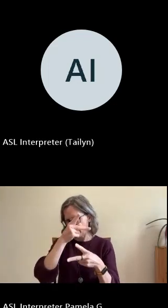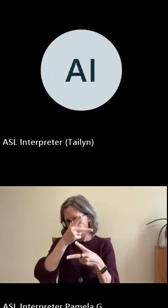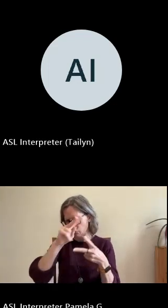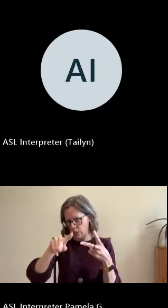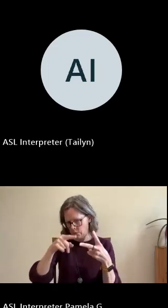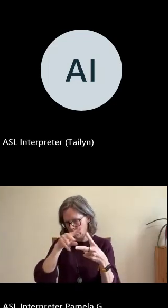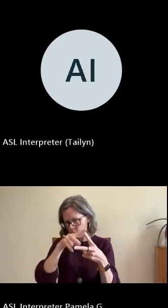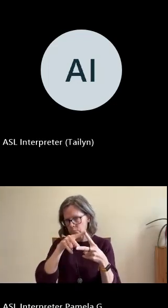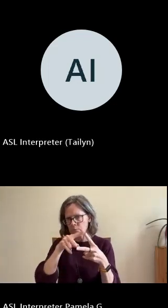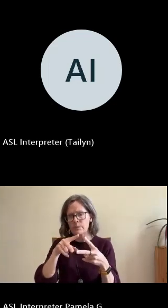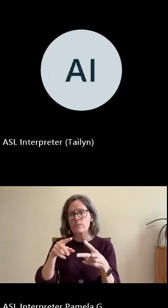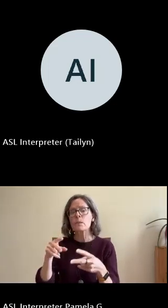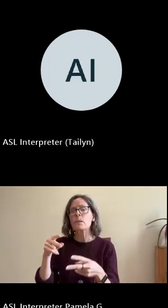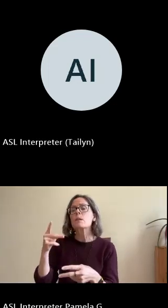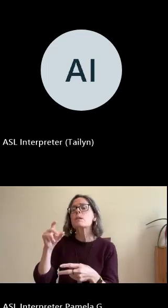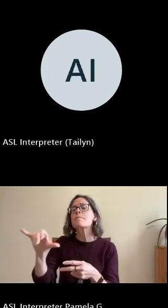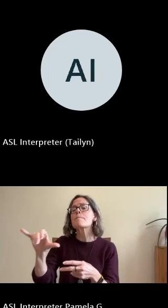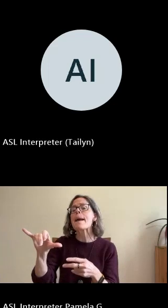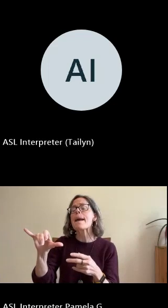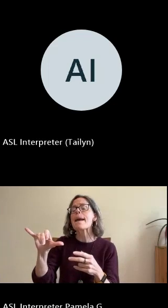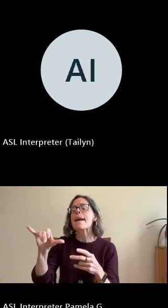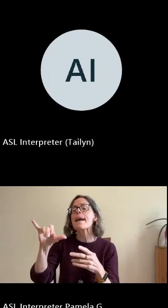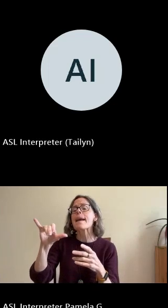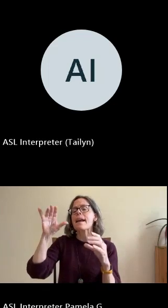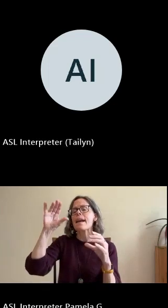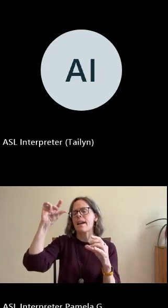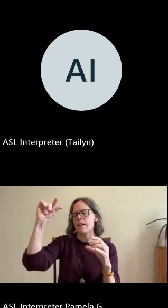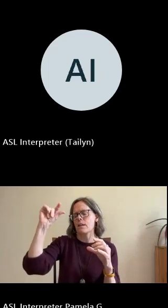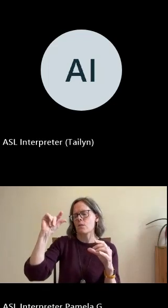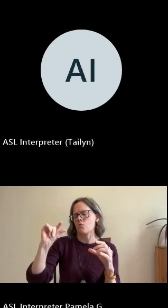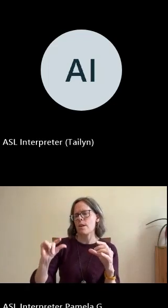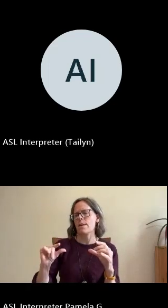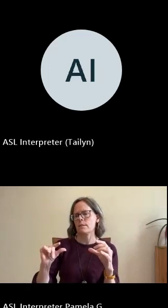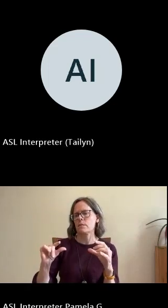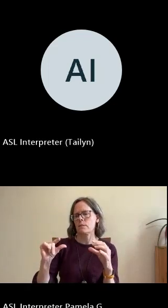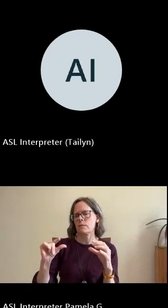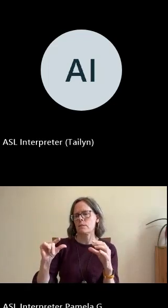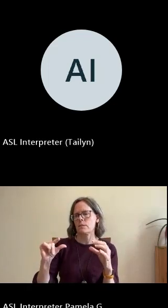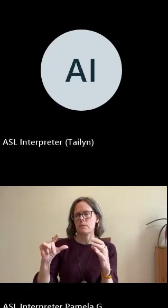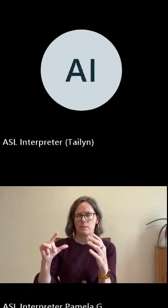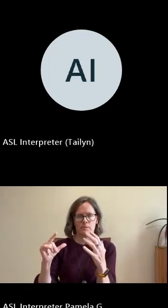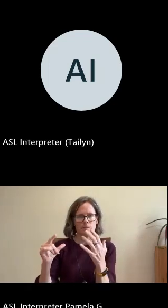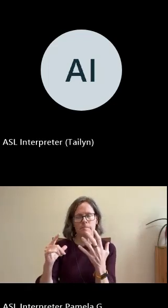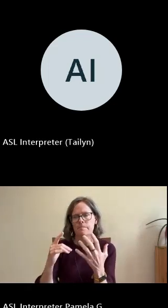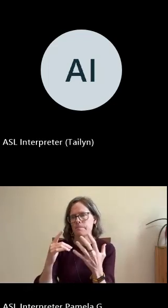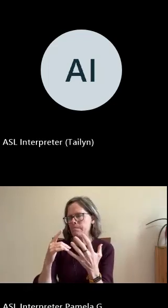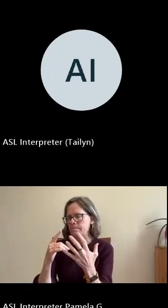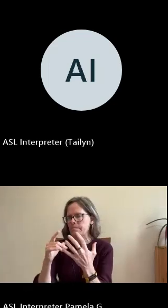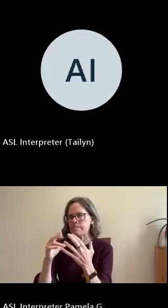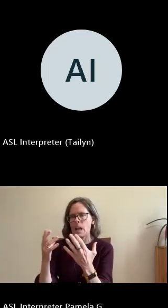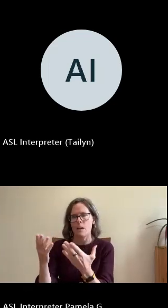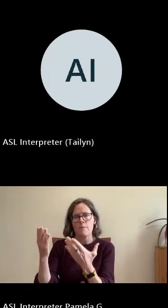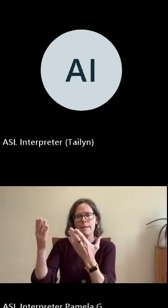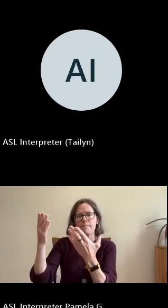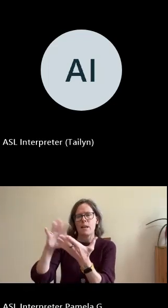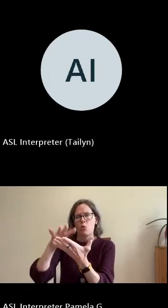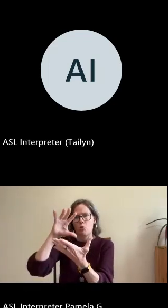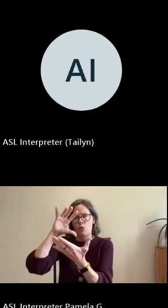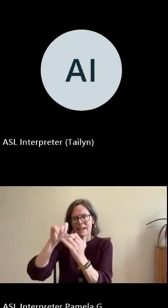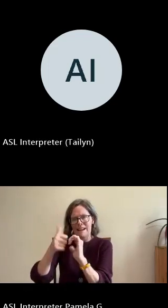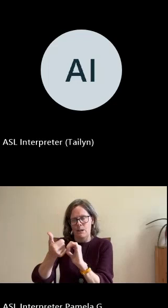Pay grids, I definitely recommend kind of just learning how to read it. It's